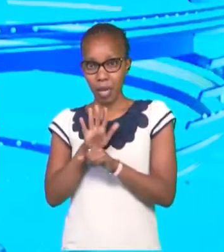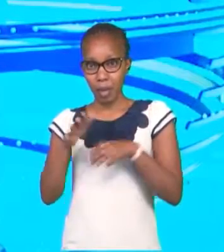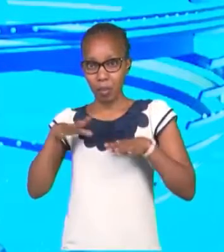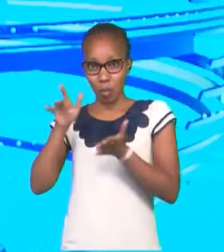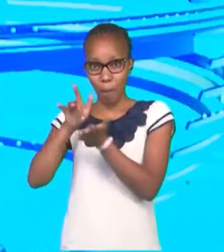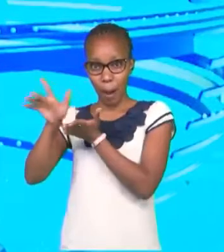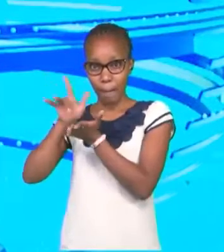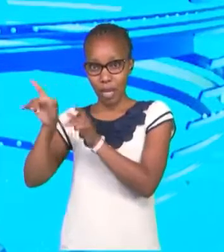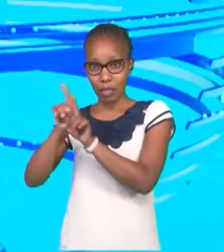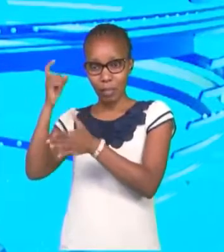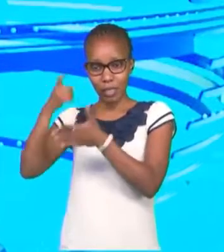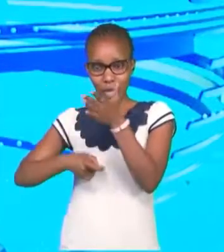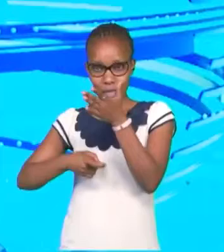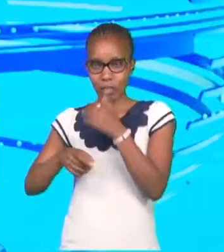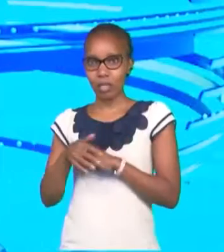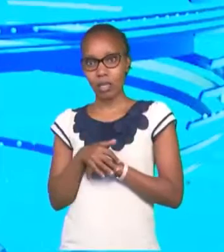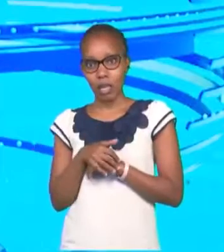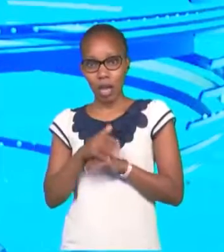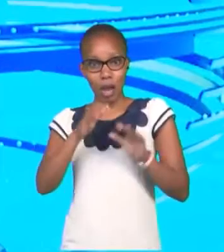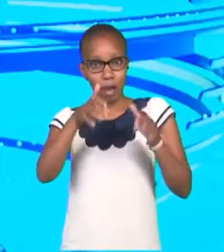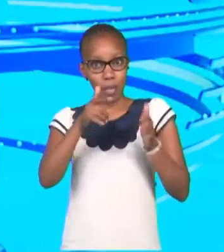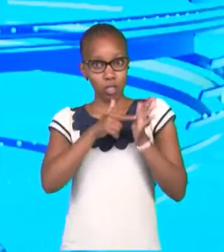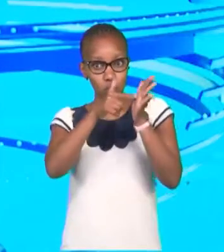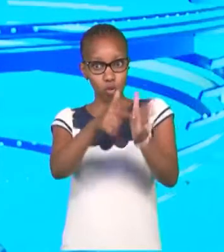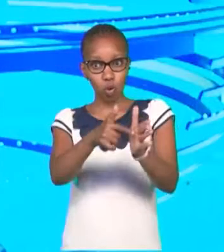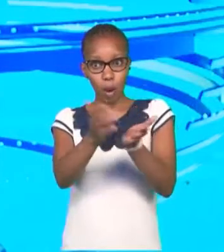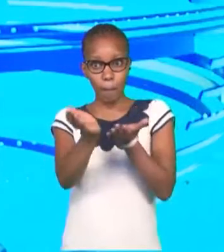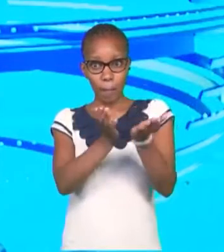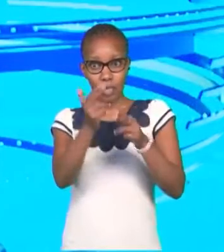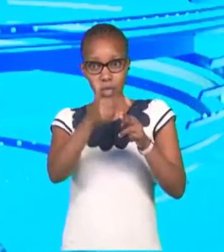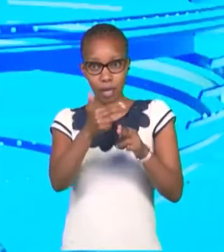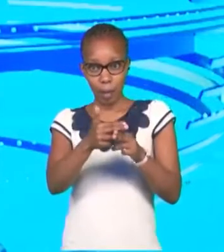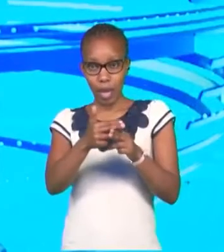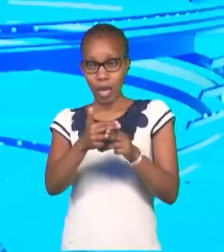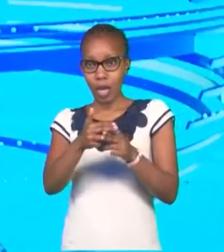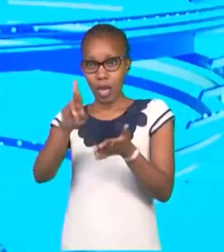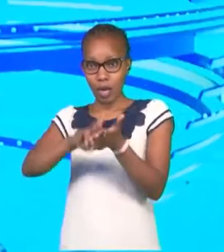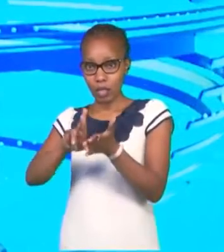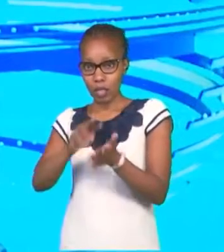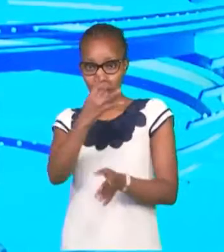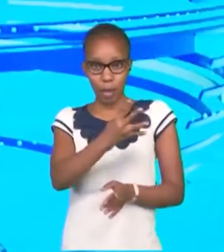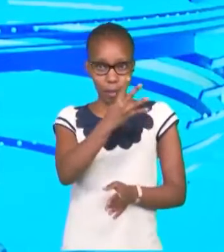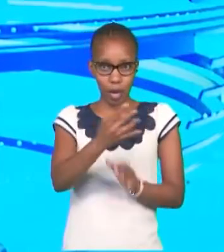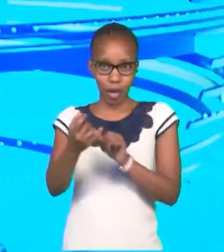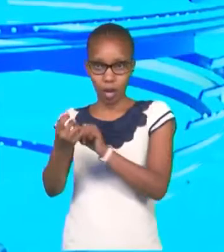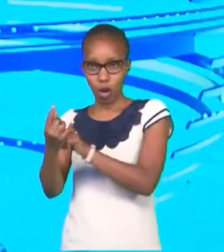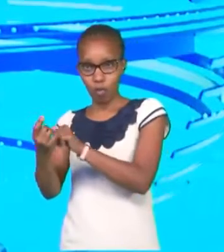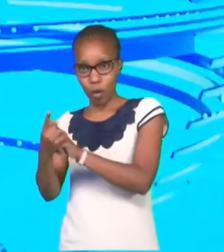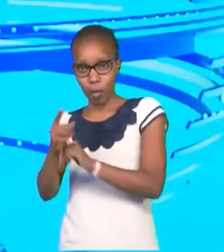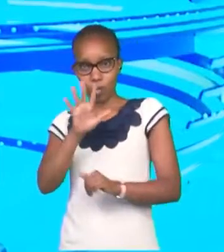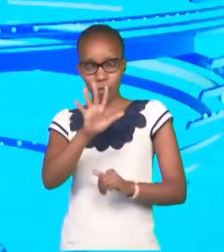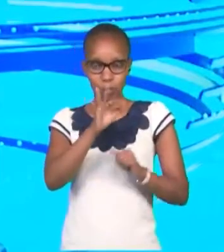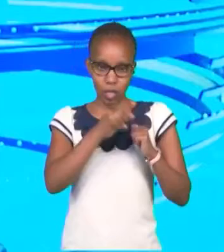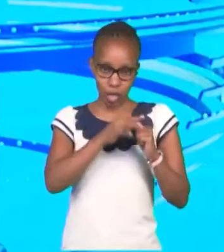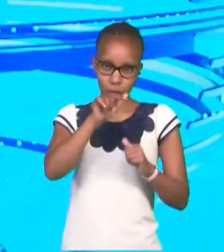cuts, data from the Registrar of Companies shows business names registered between April and November rose to 58.5%